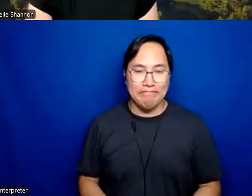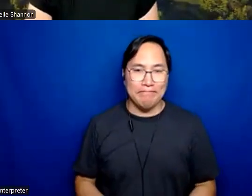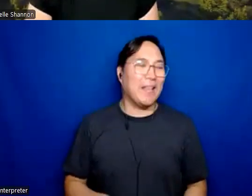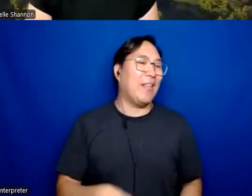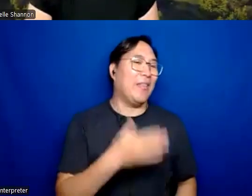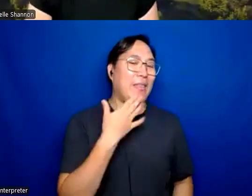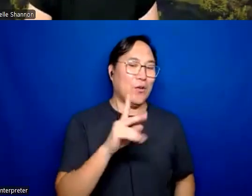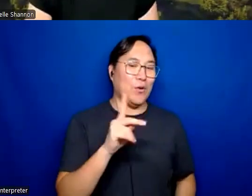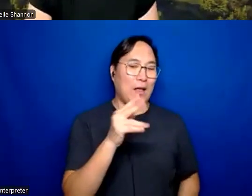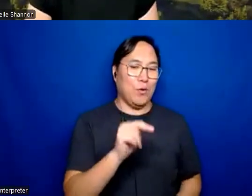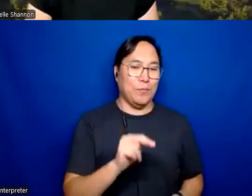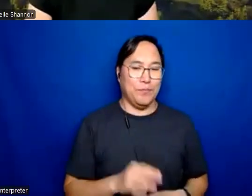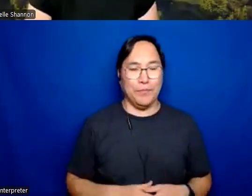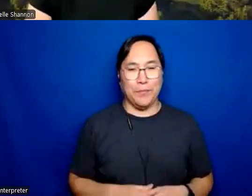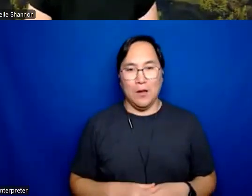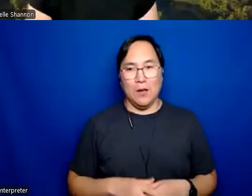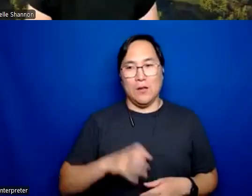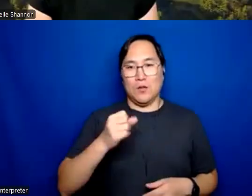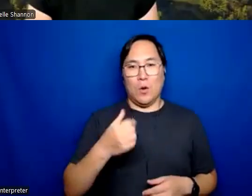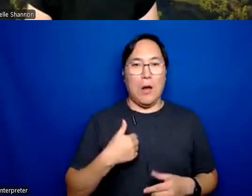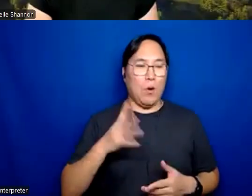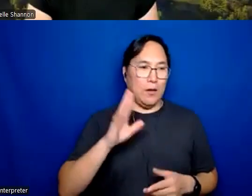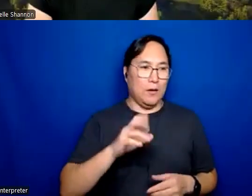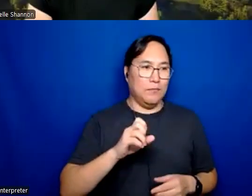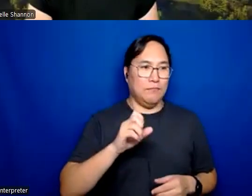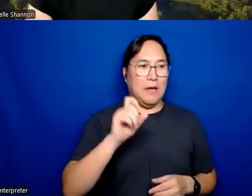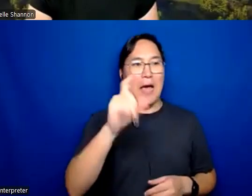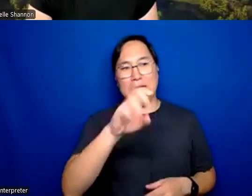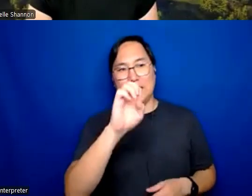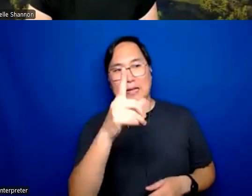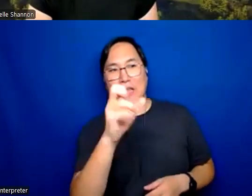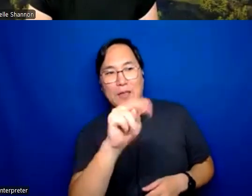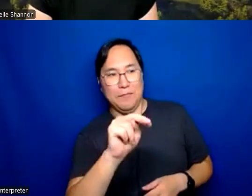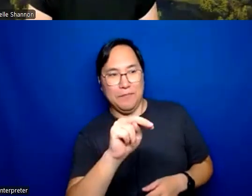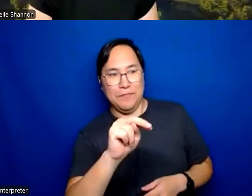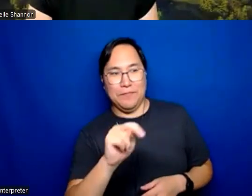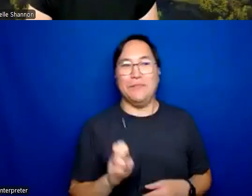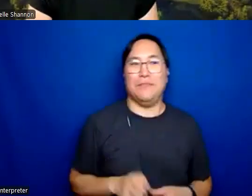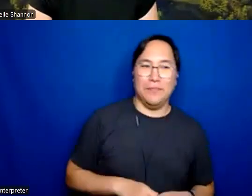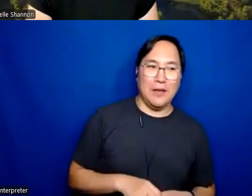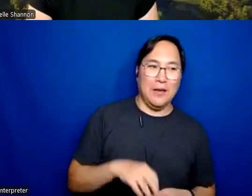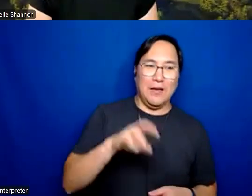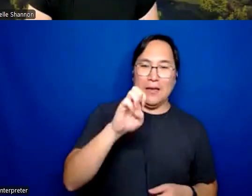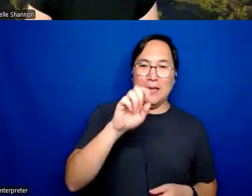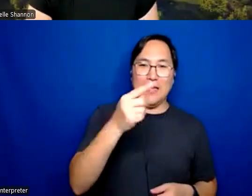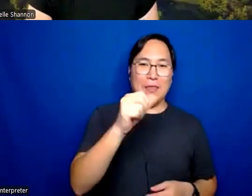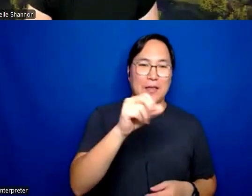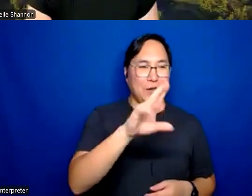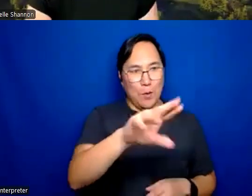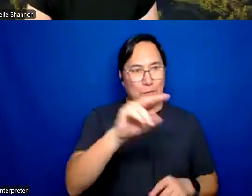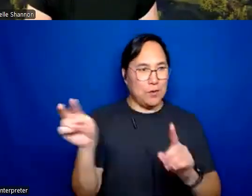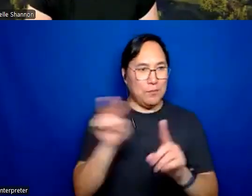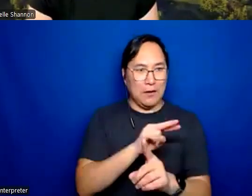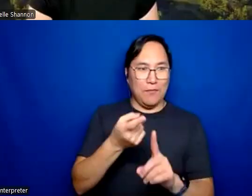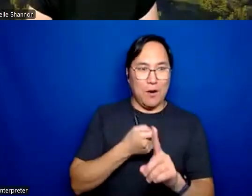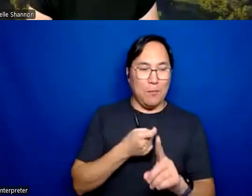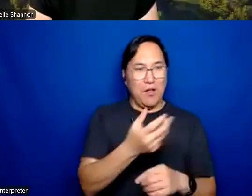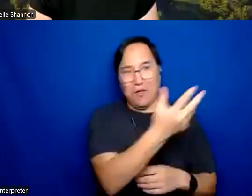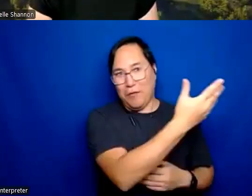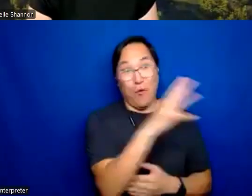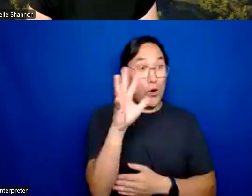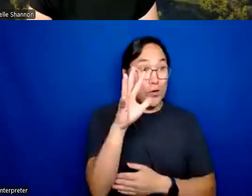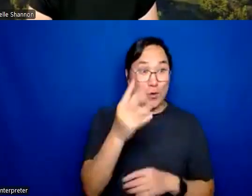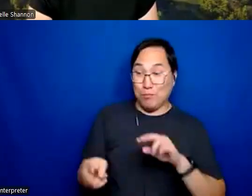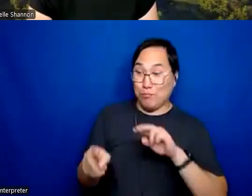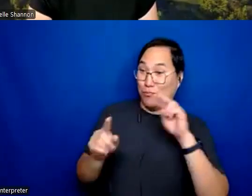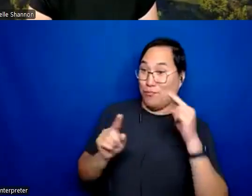Thanks, Kathryn. So let me pitch it to Ethan, because Ethan has a perspective from a forester's